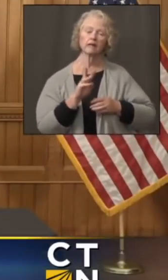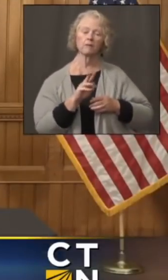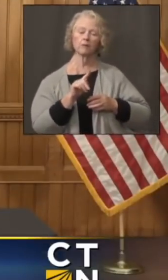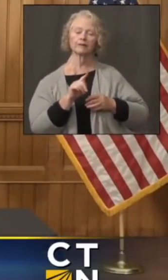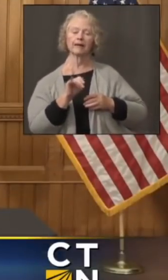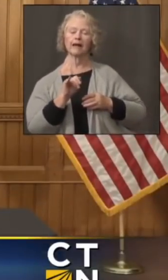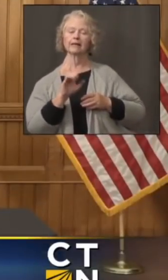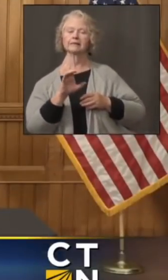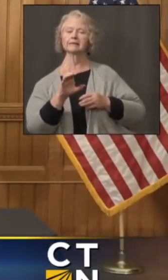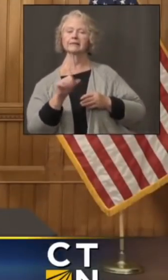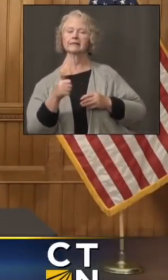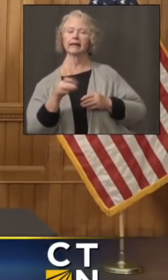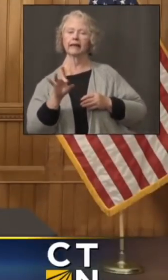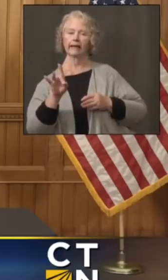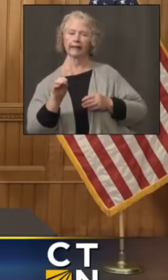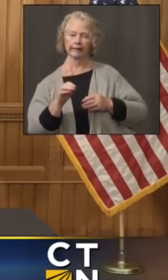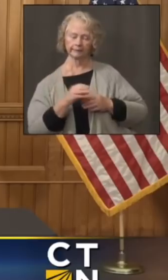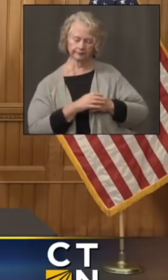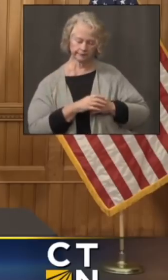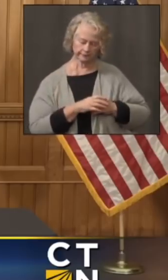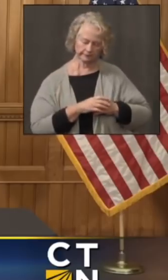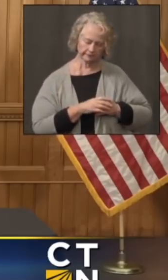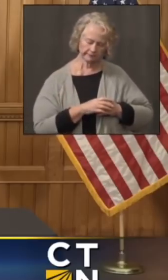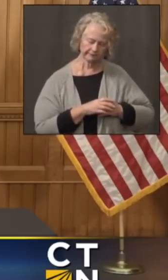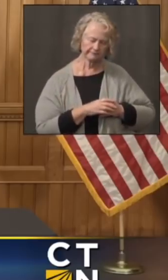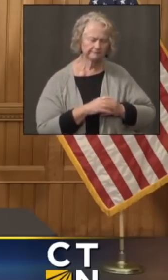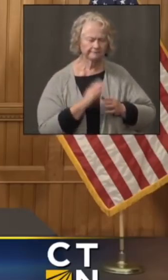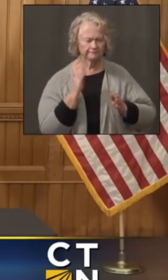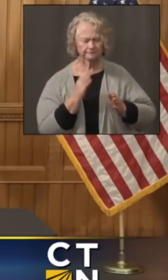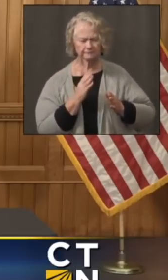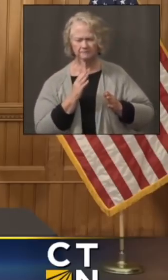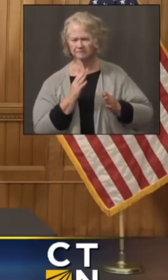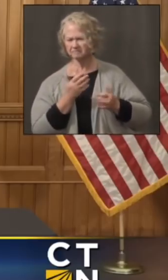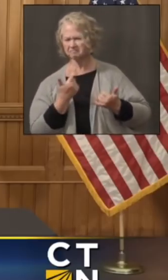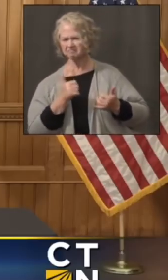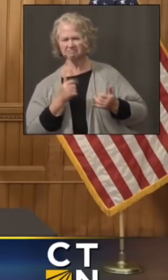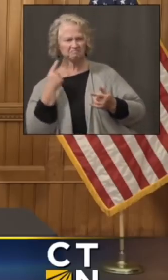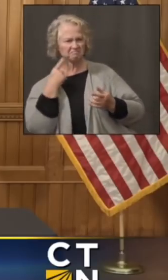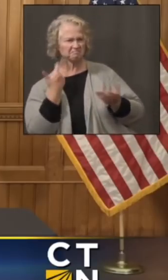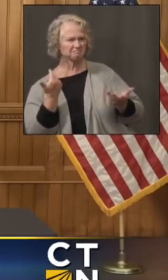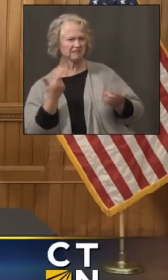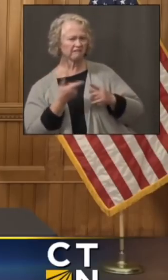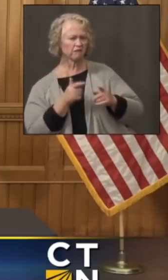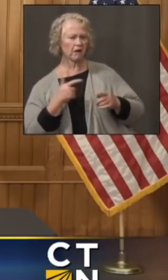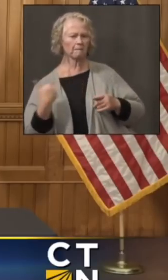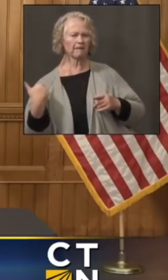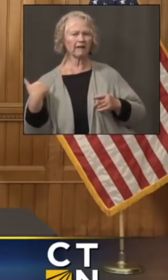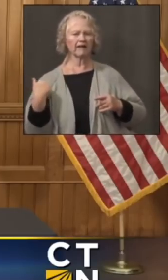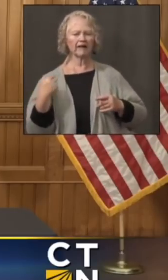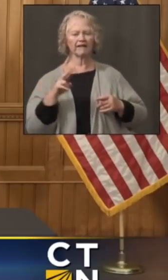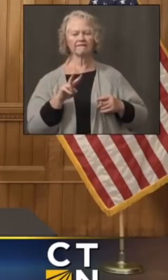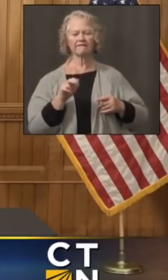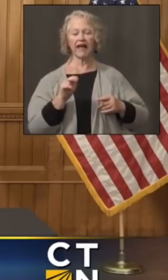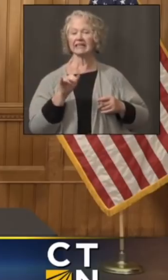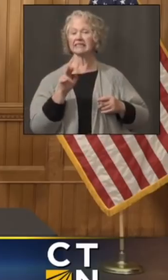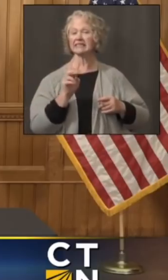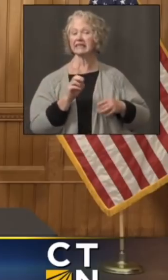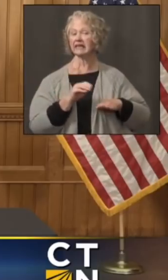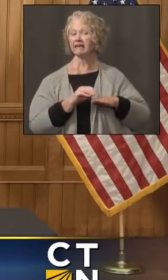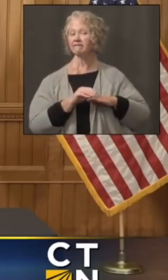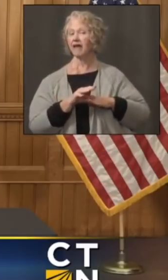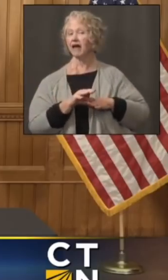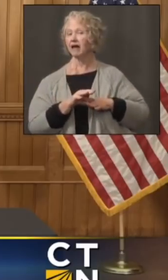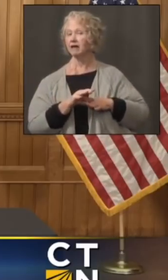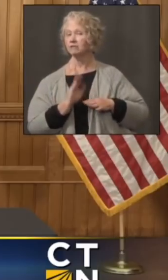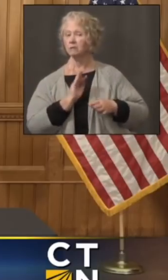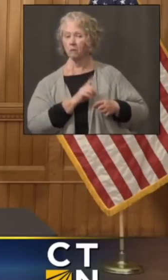WTIC 1080 News. Hi, any updates from your vaccine advisory board? We got the initial draft plan a few weeks